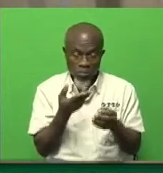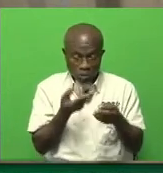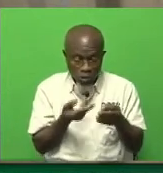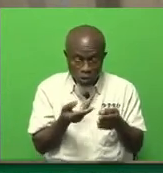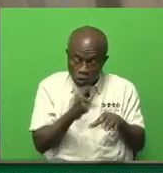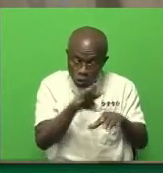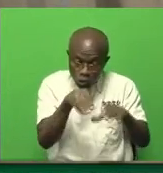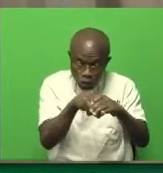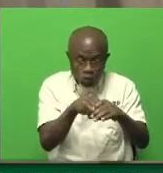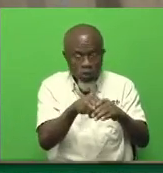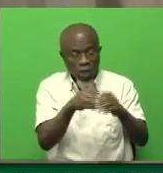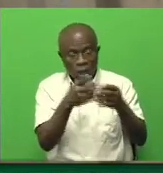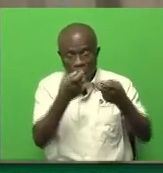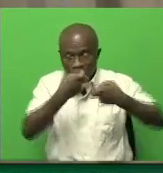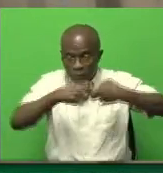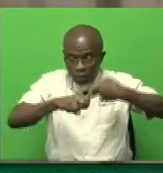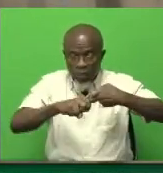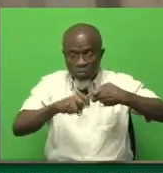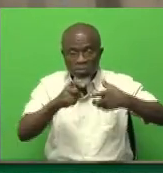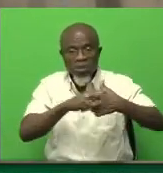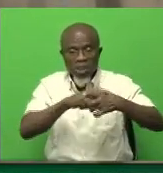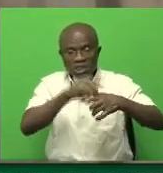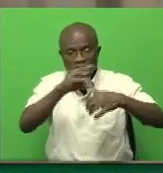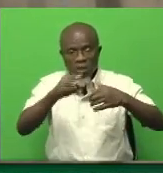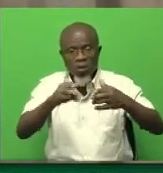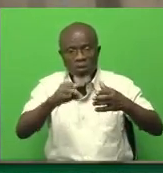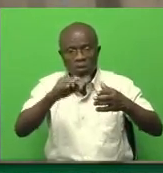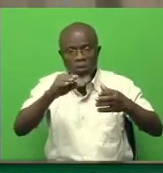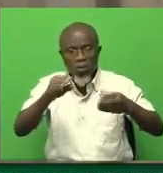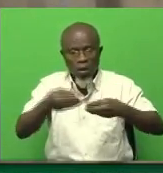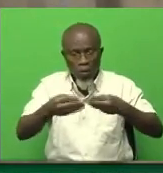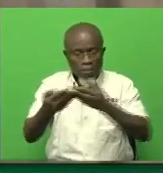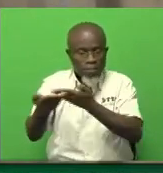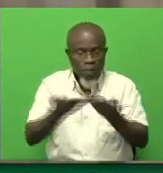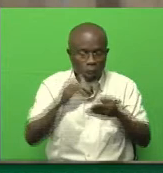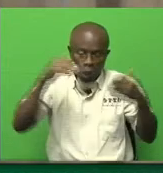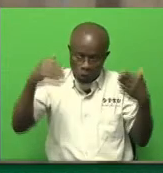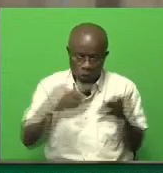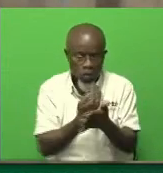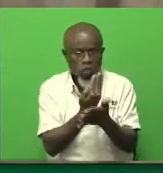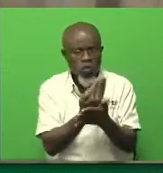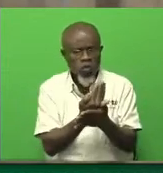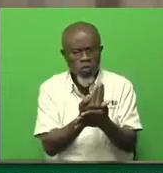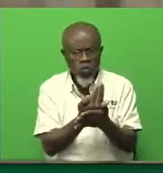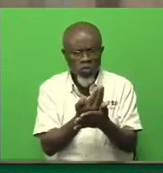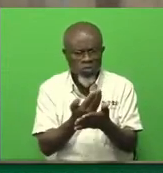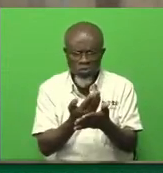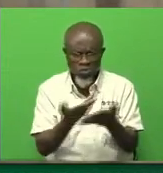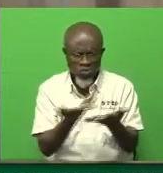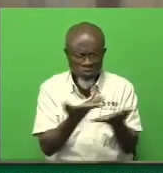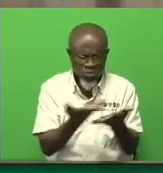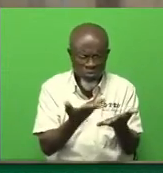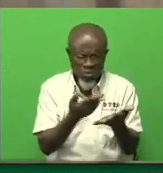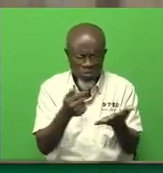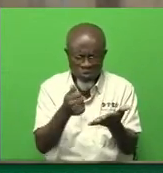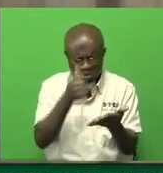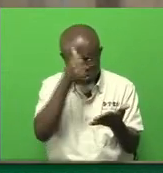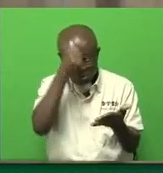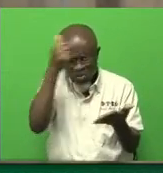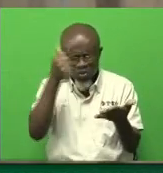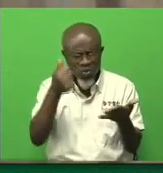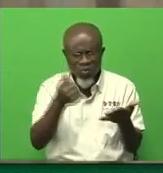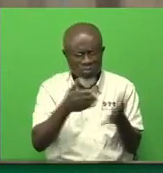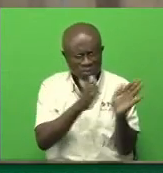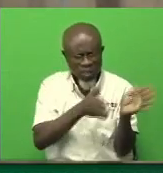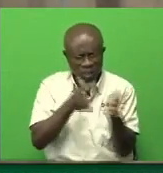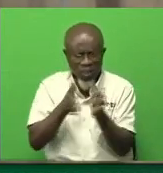a Half Baked half measured I mean ridiculous excuse for a new laptop program you don't